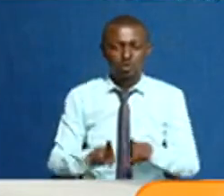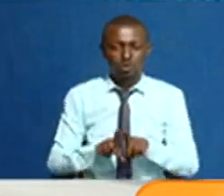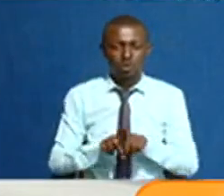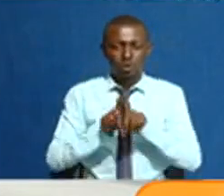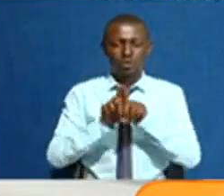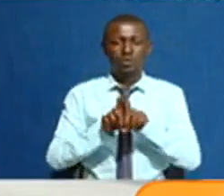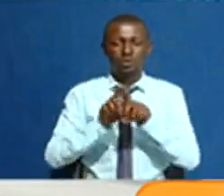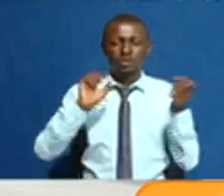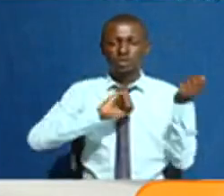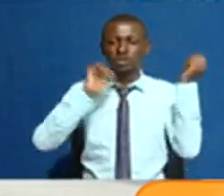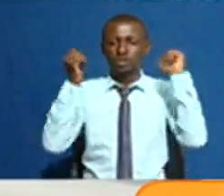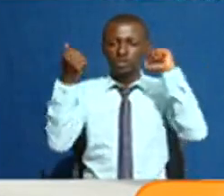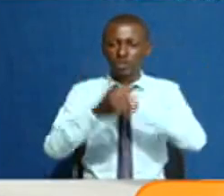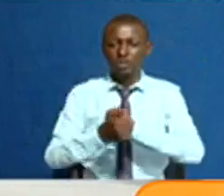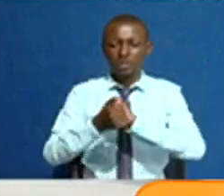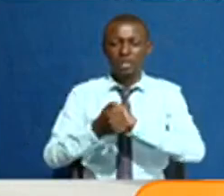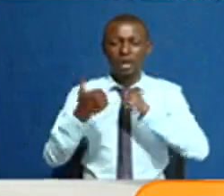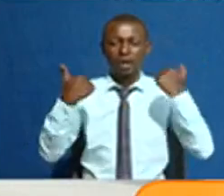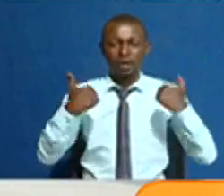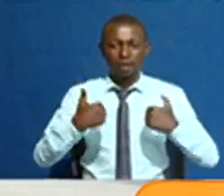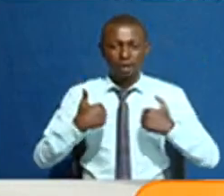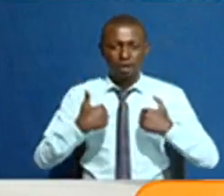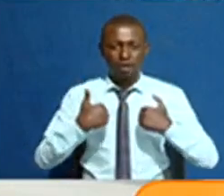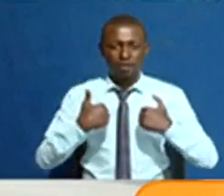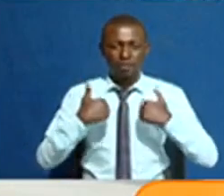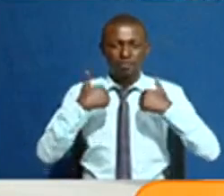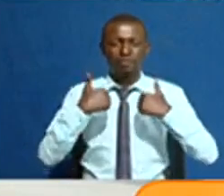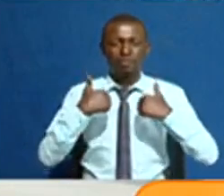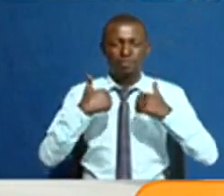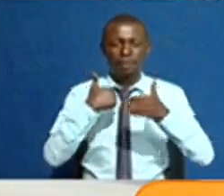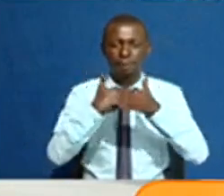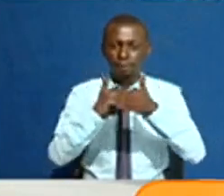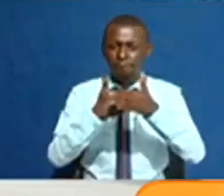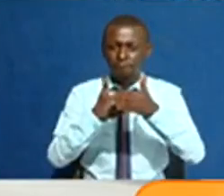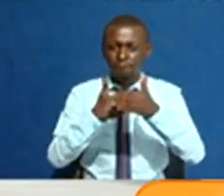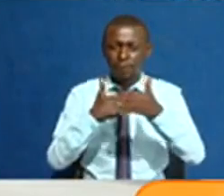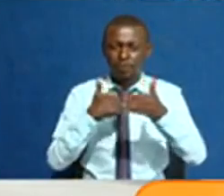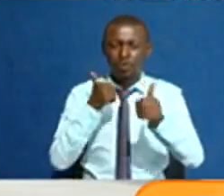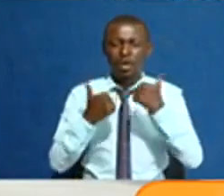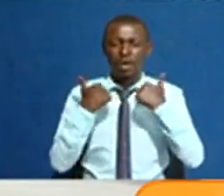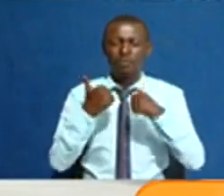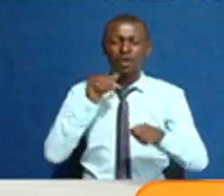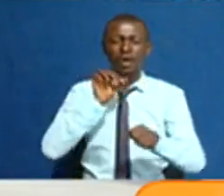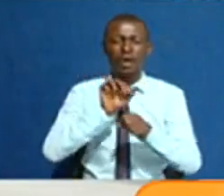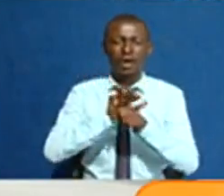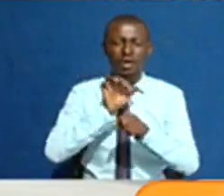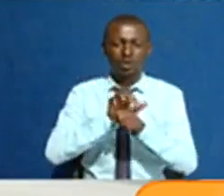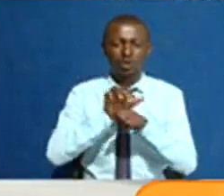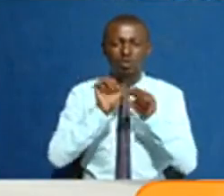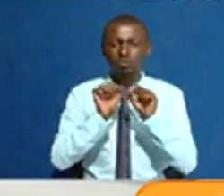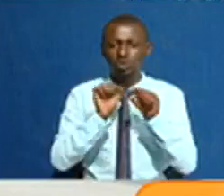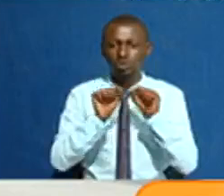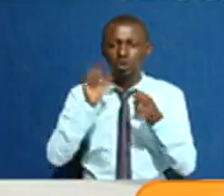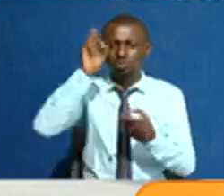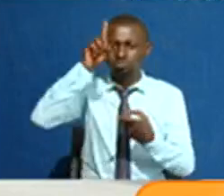transformation capacity, removing the load from the existing overloaded substations. Our very own